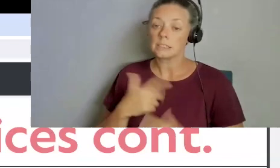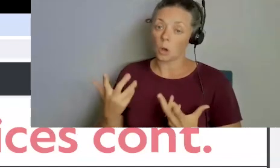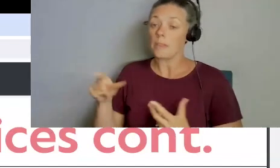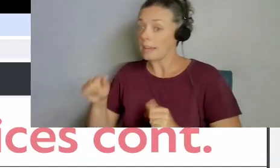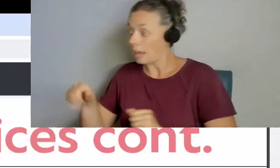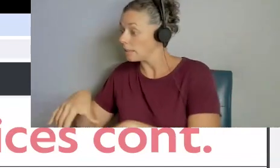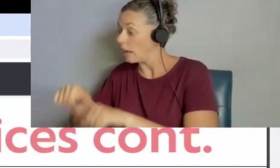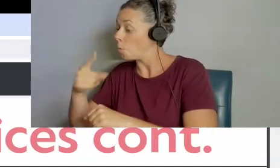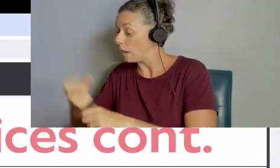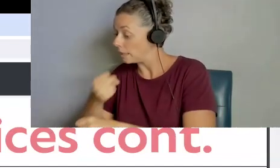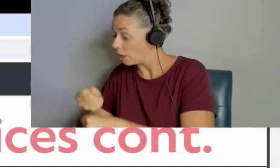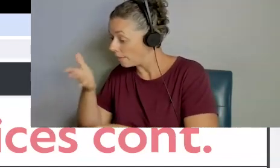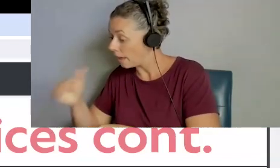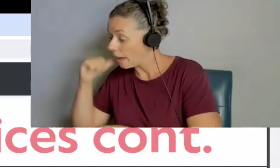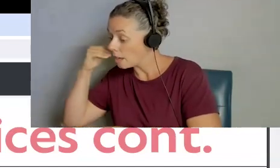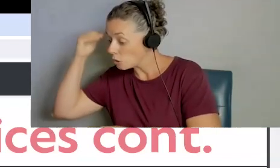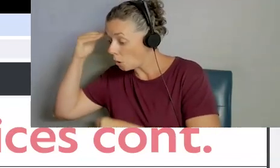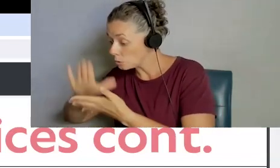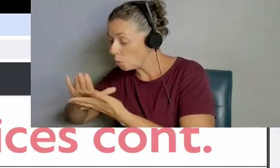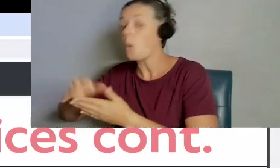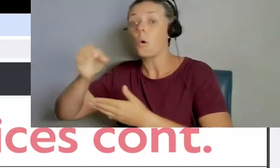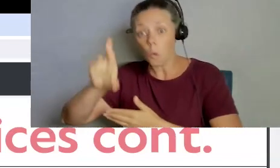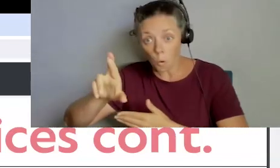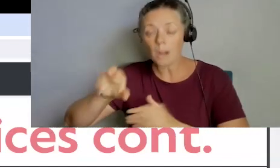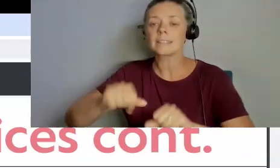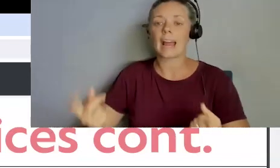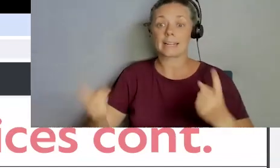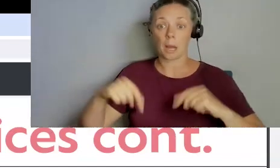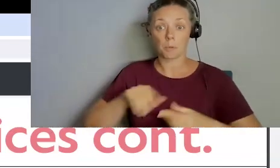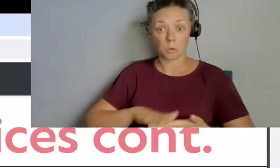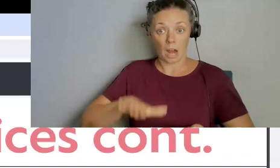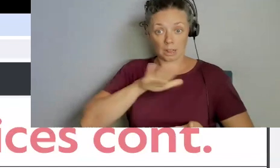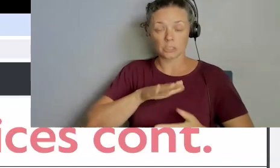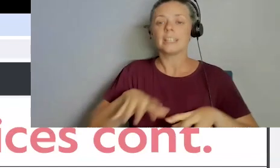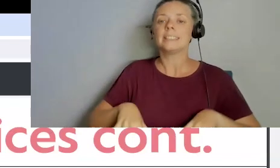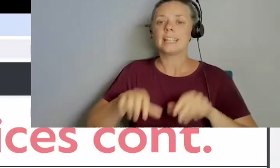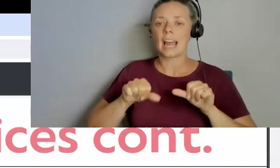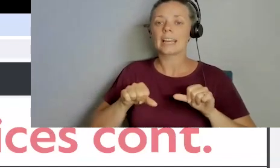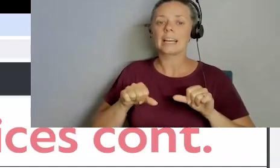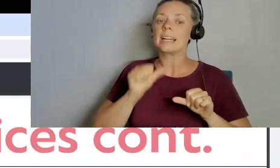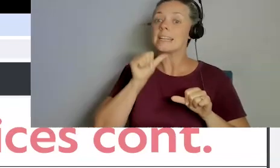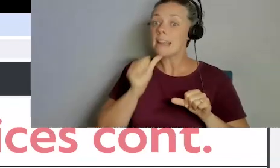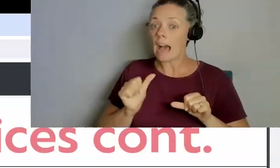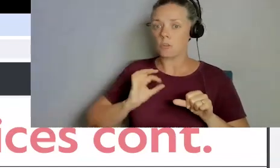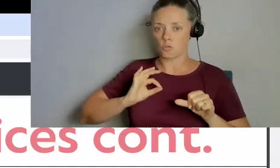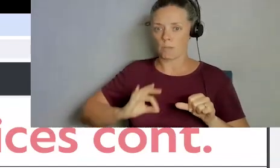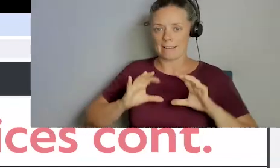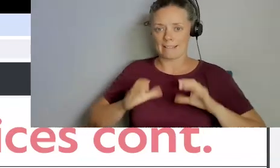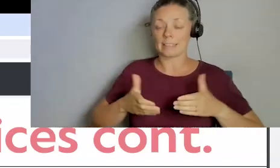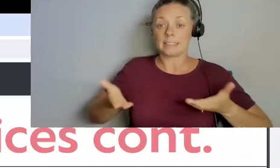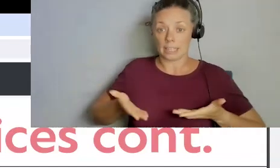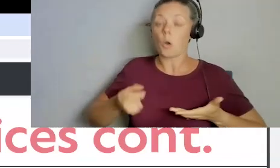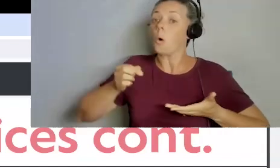they can come to college and complete that additional year by taking non-credit classes, right? Or they can do a combination of